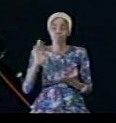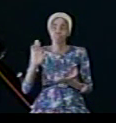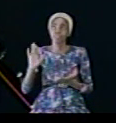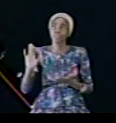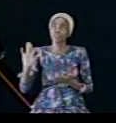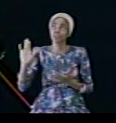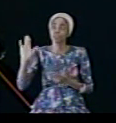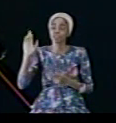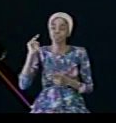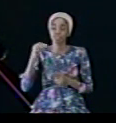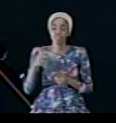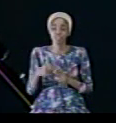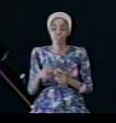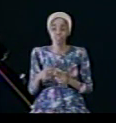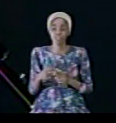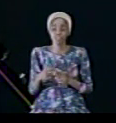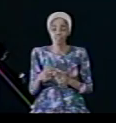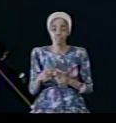your